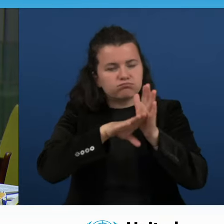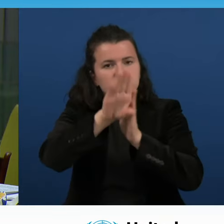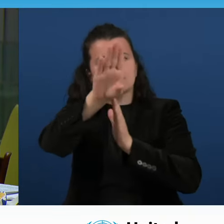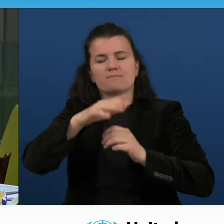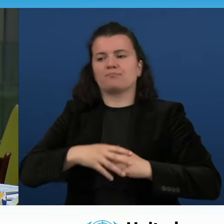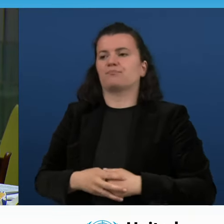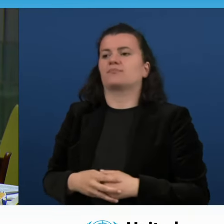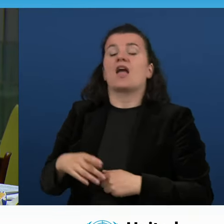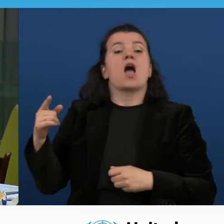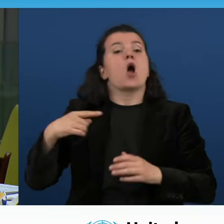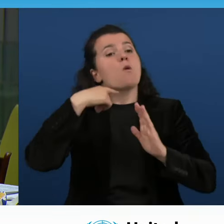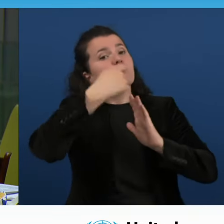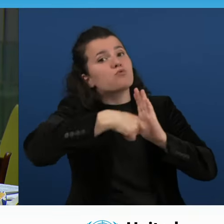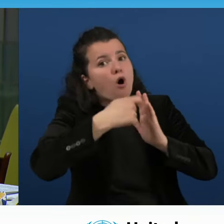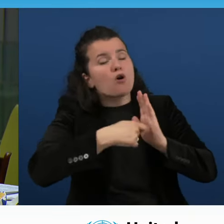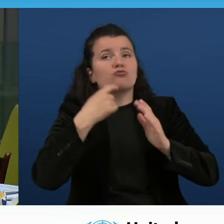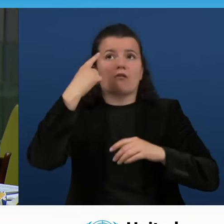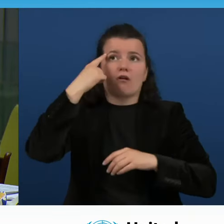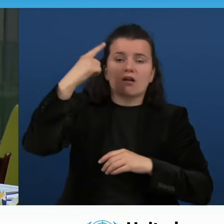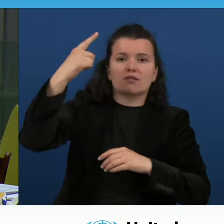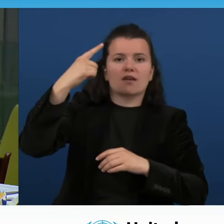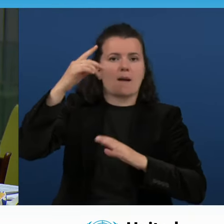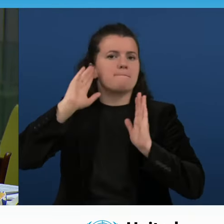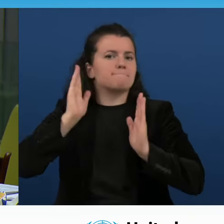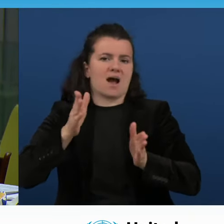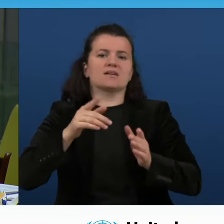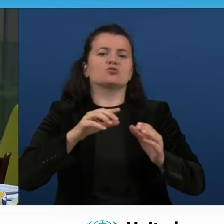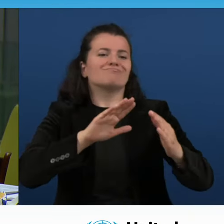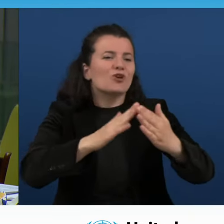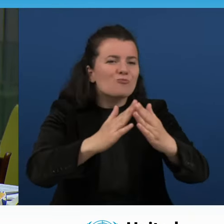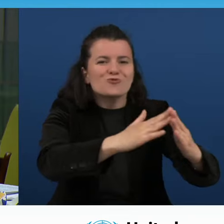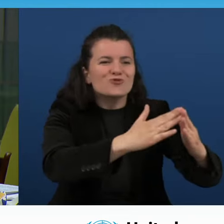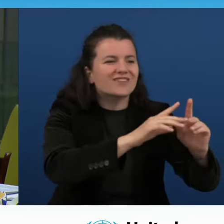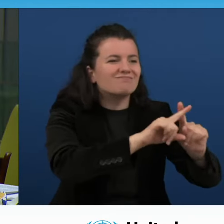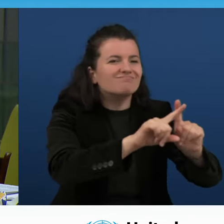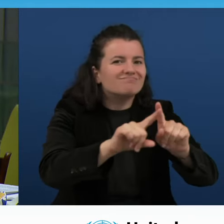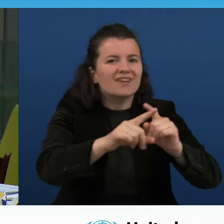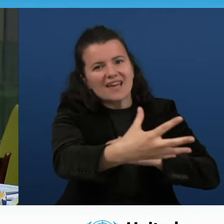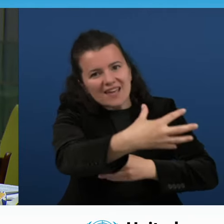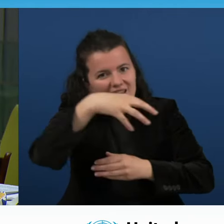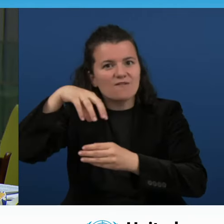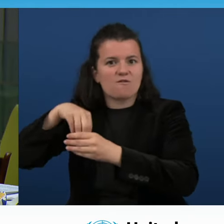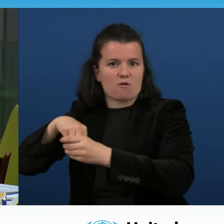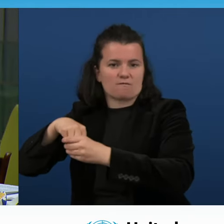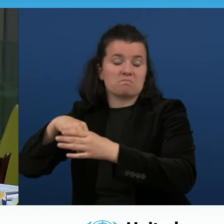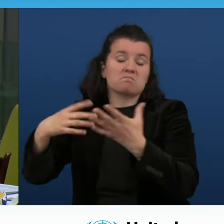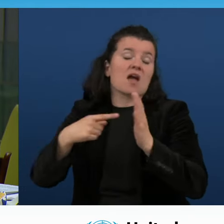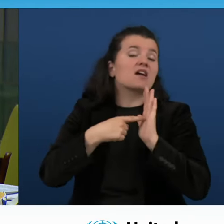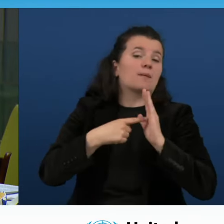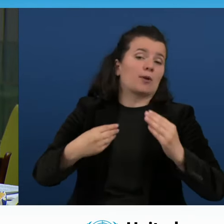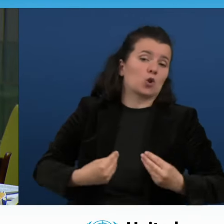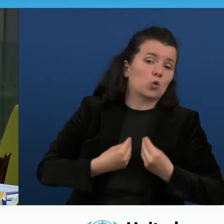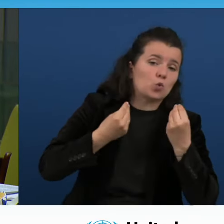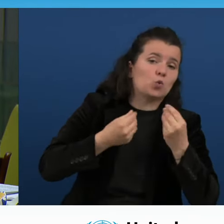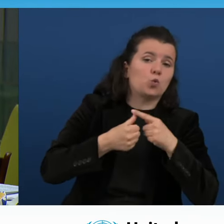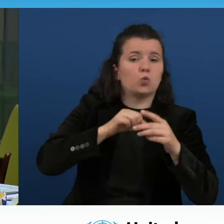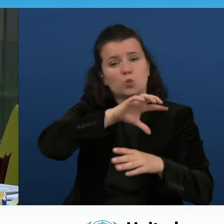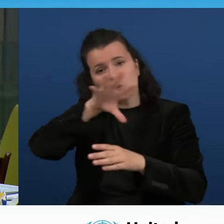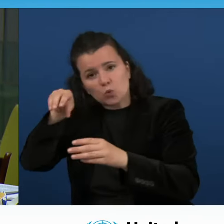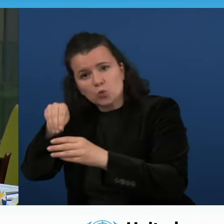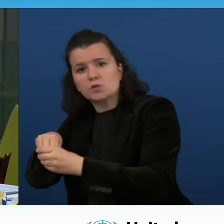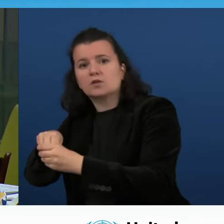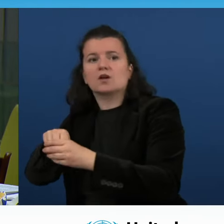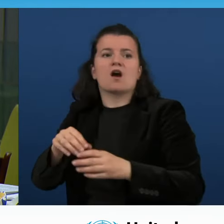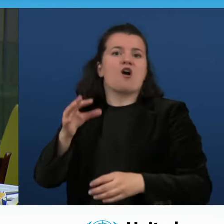these vulnerable either youth, or women, or different vulnerable communities, you have to have them in the center, bring them to the same